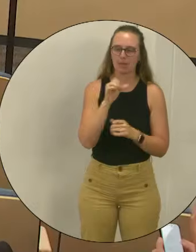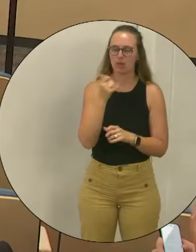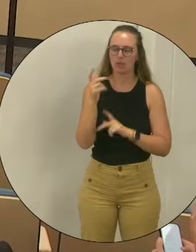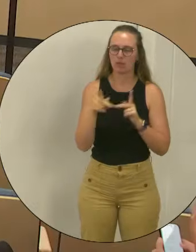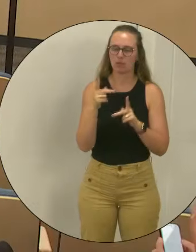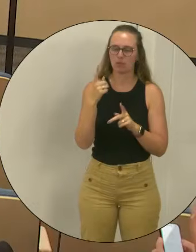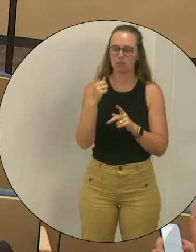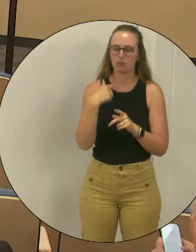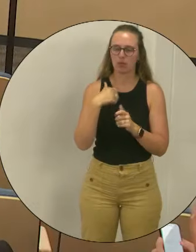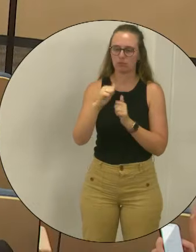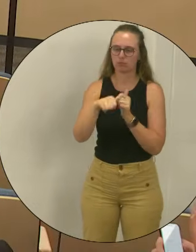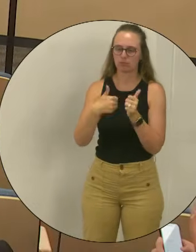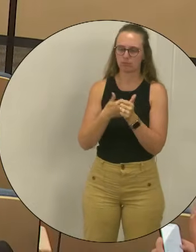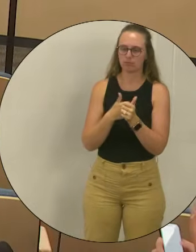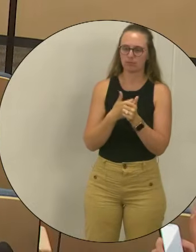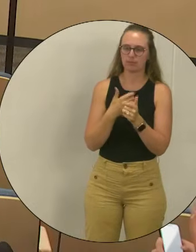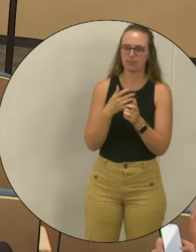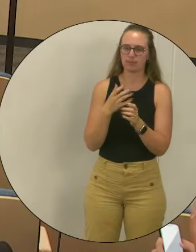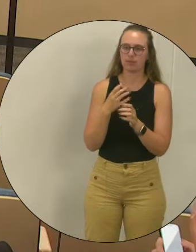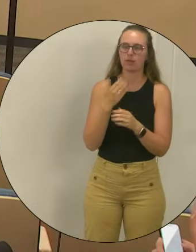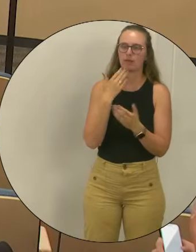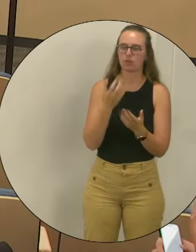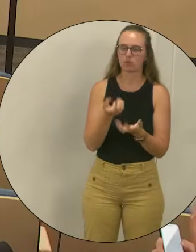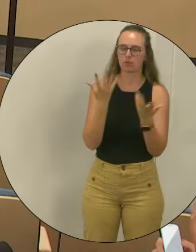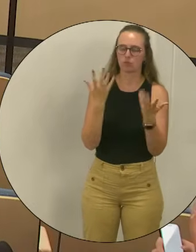put myself back in. Thank you so much.